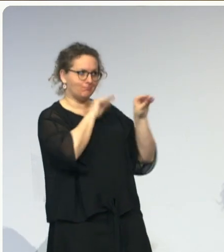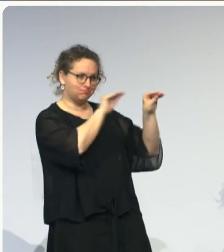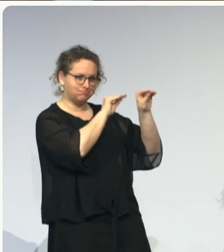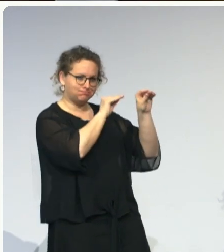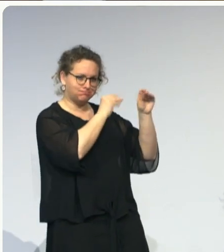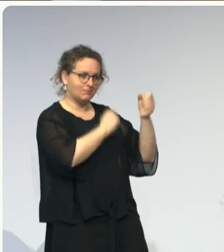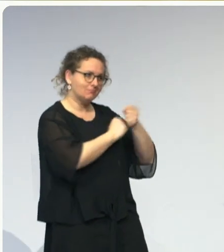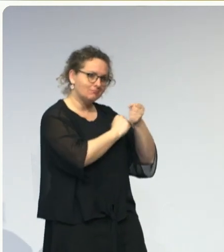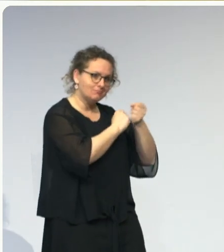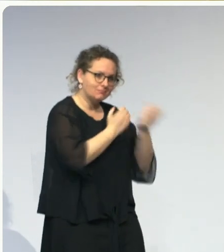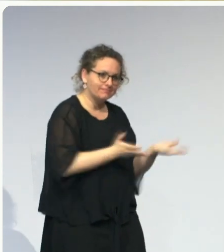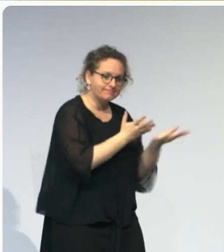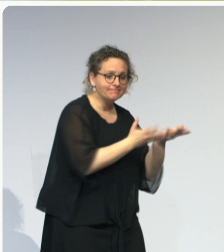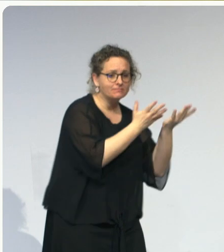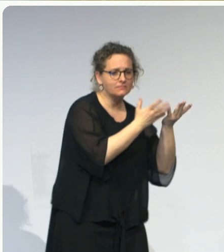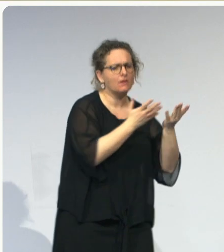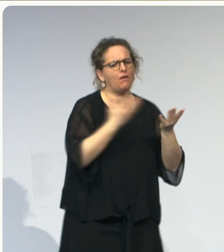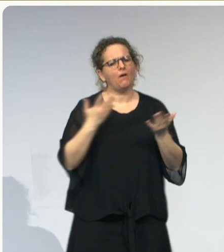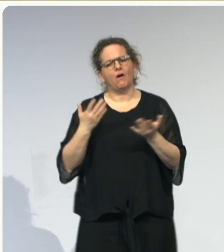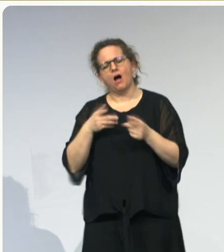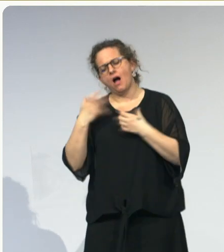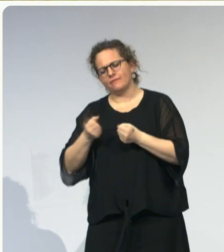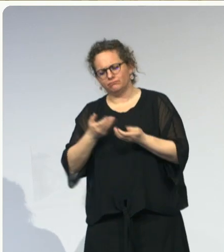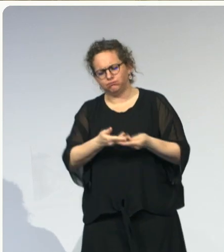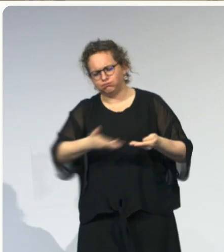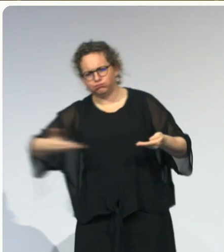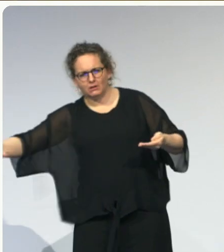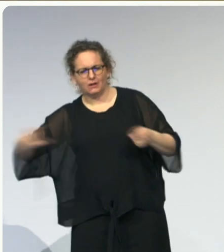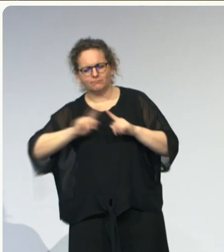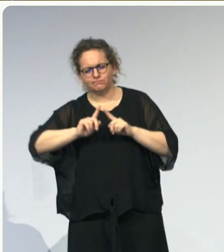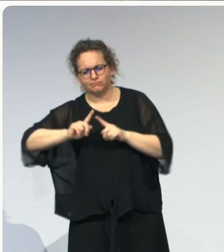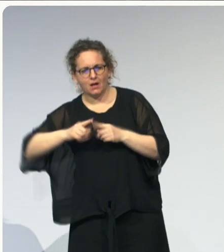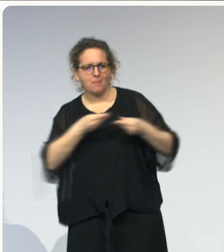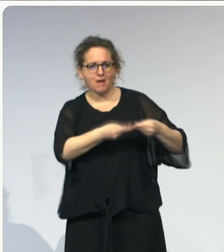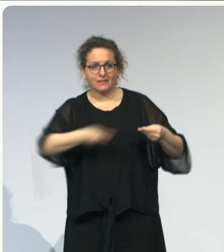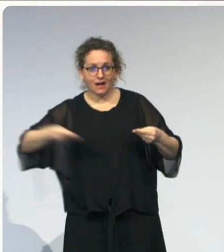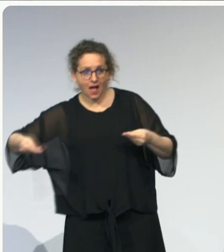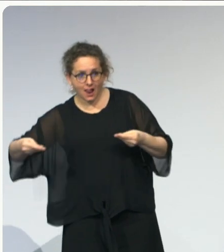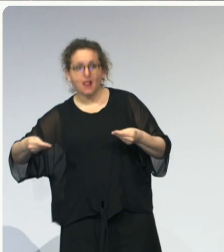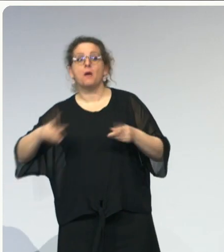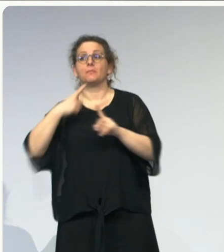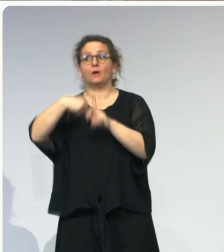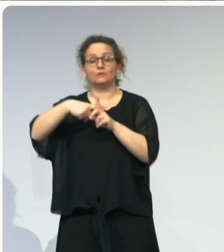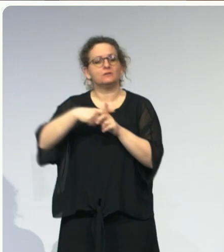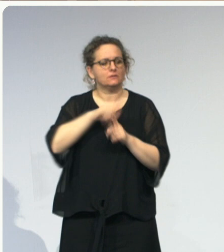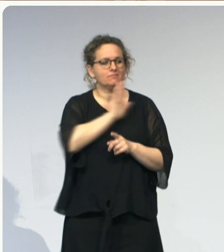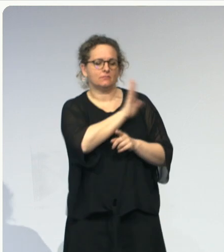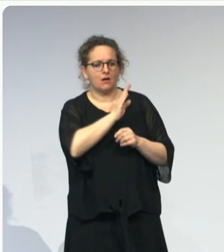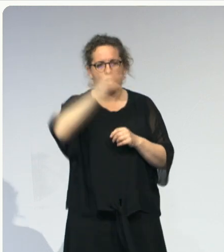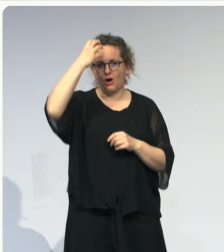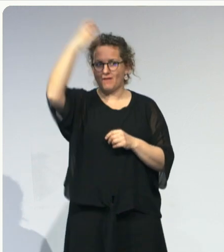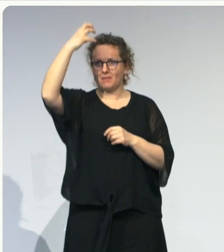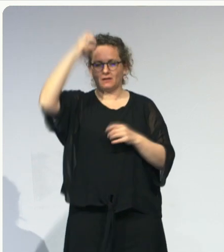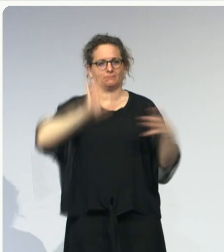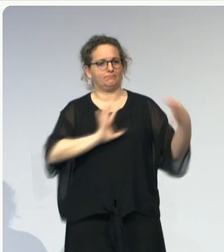617 teachers have been trained, and official partnerships have been set up with the government in 5 states of northeast India.